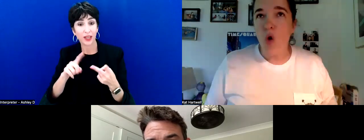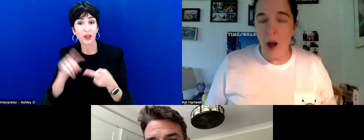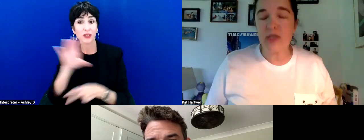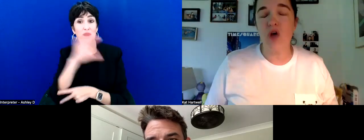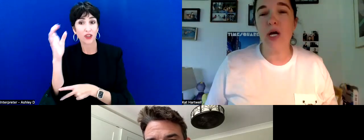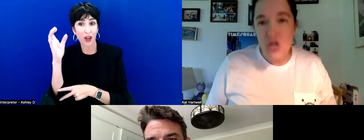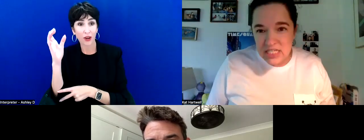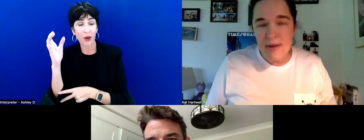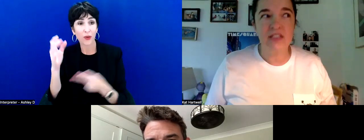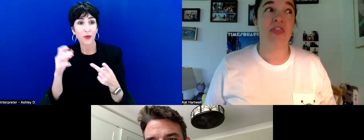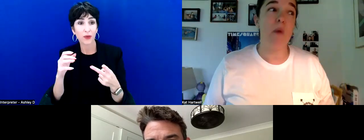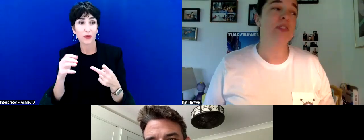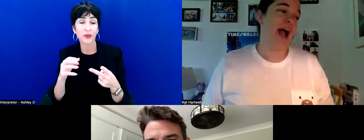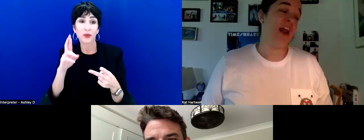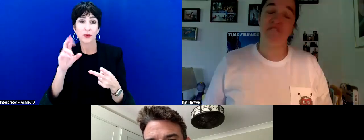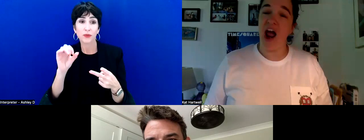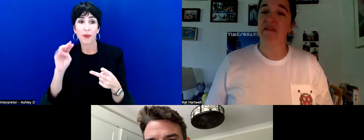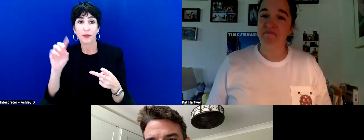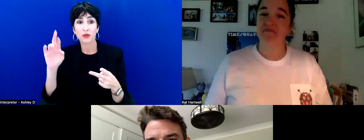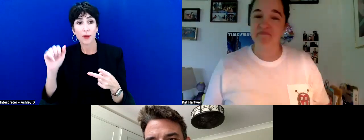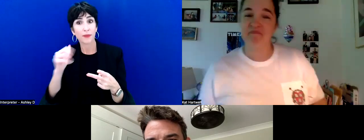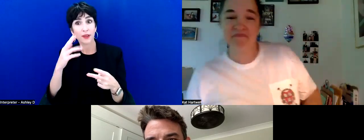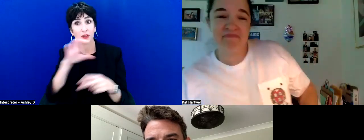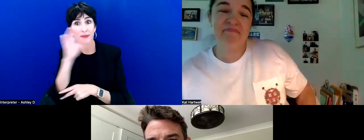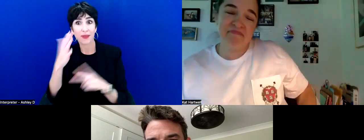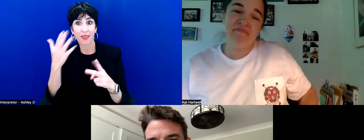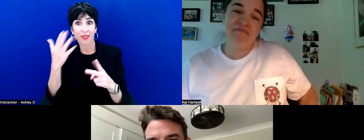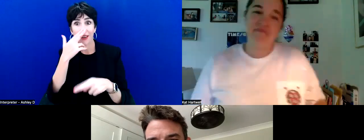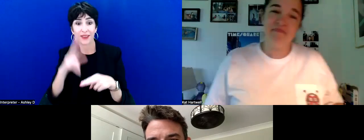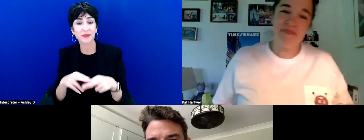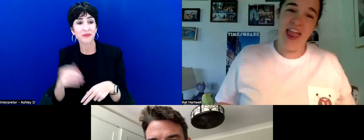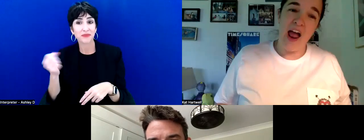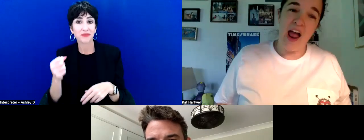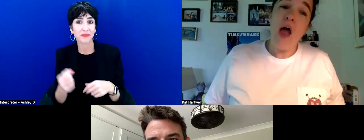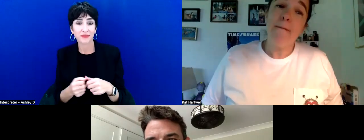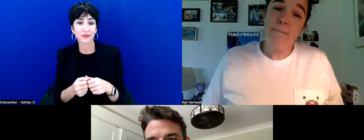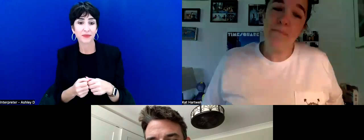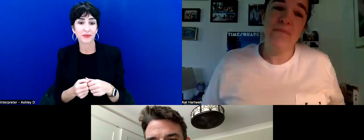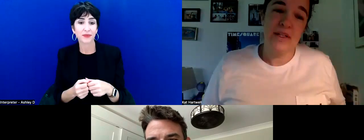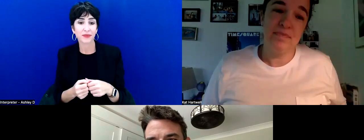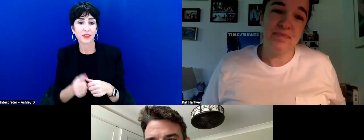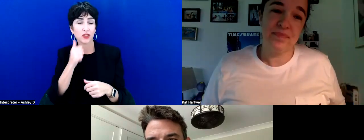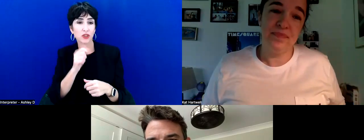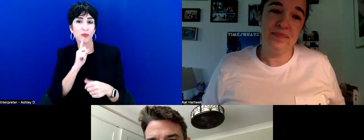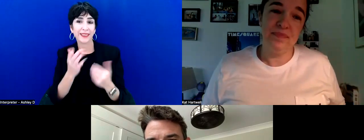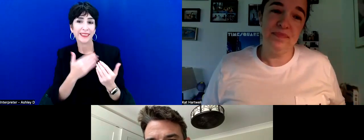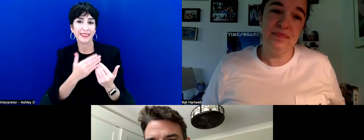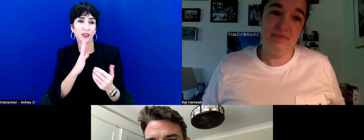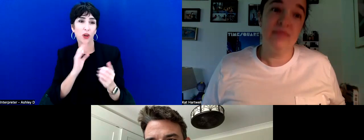Chicago Romadrama Christmas. That was a lot of fun. Yeah, Yeah. yeah, she's really easy to talk with,